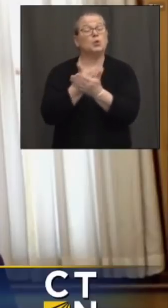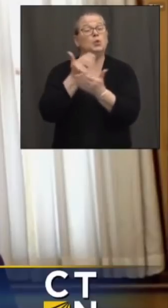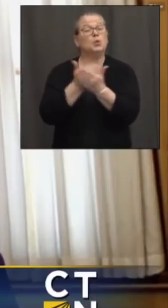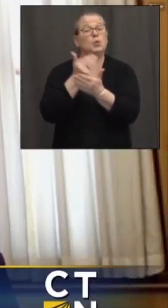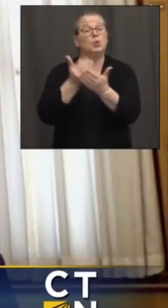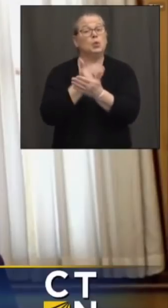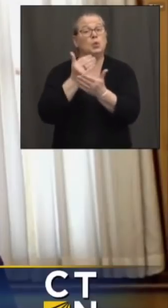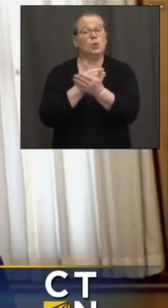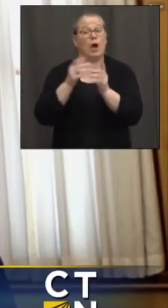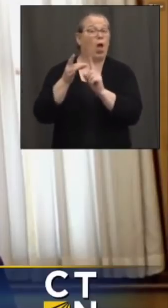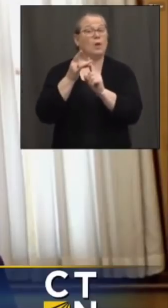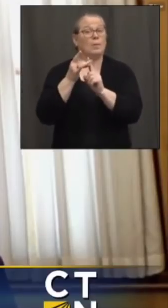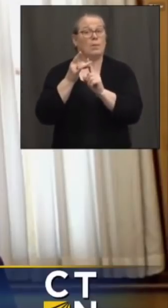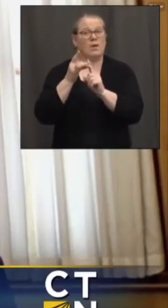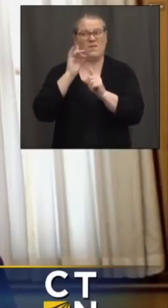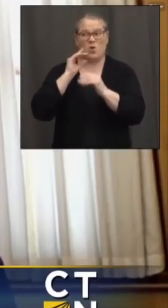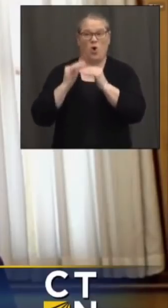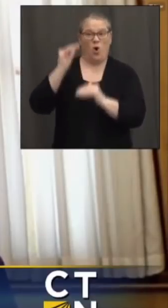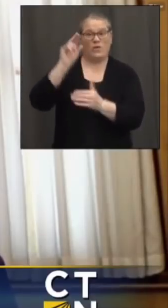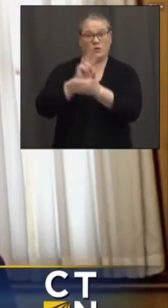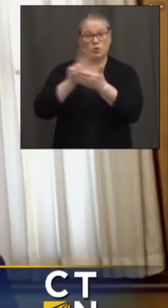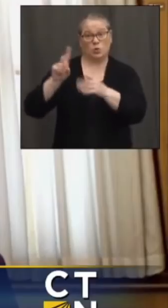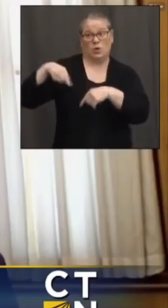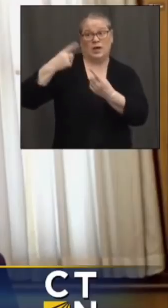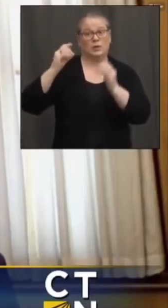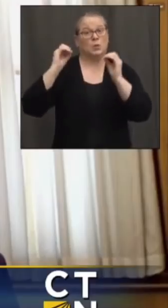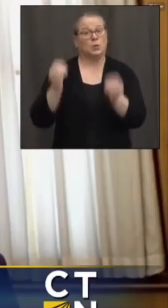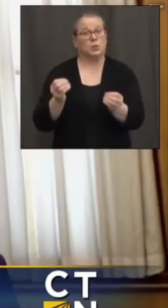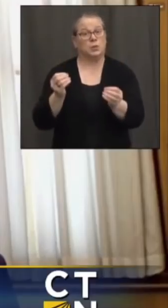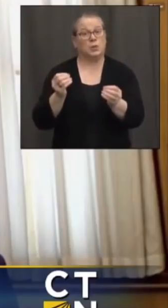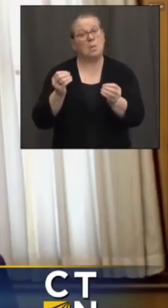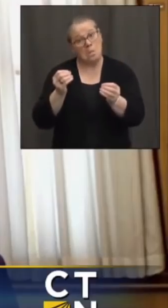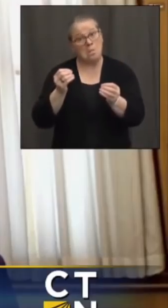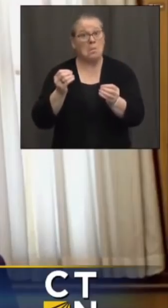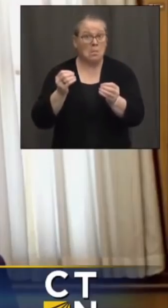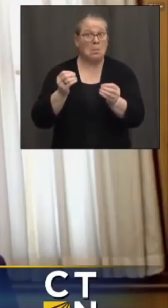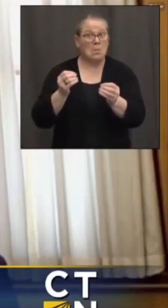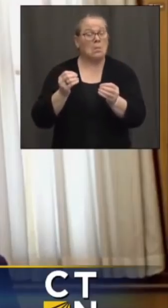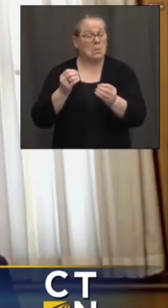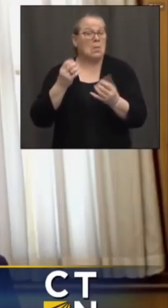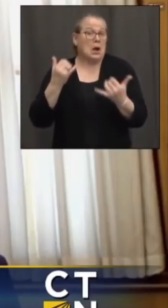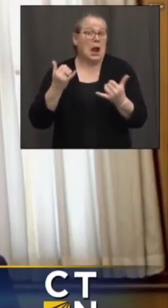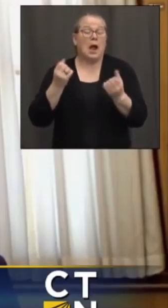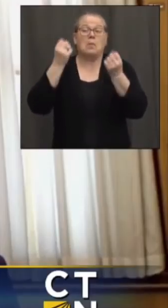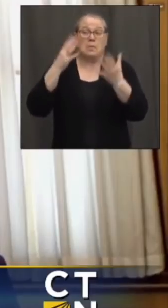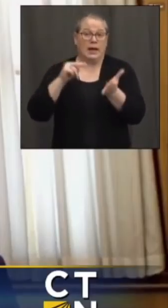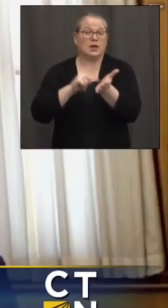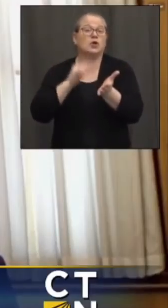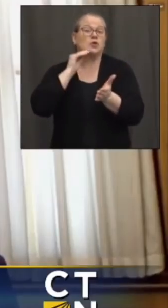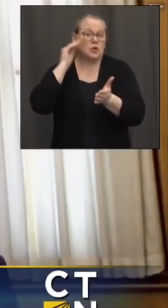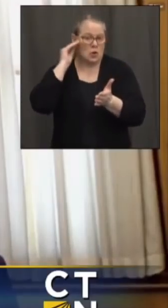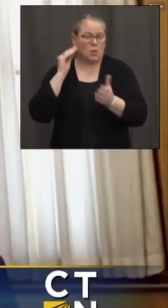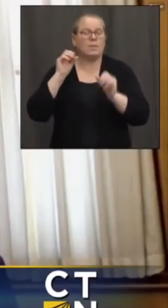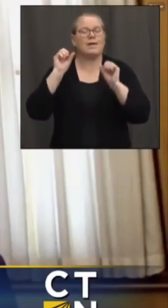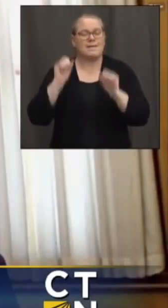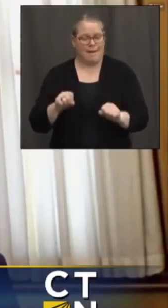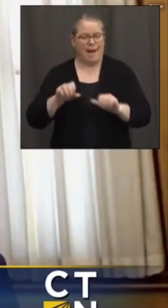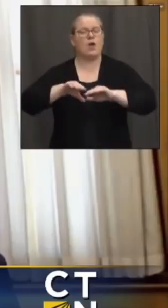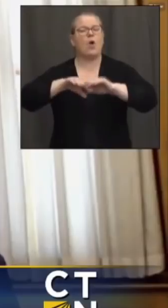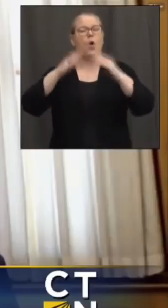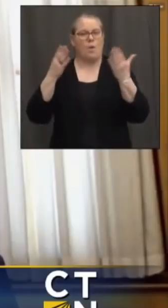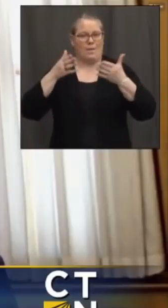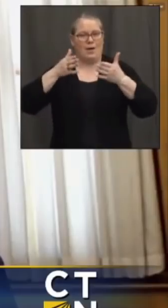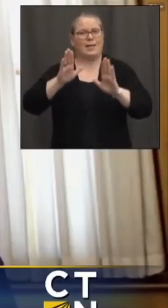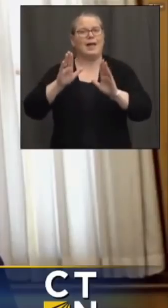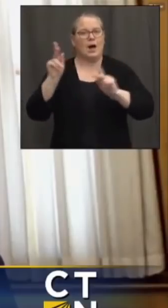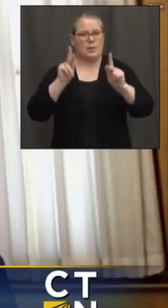weeks has gotten to be a very high percentage of the total, that many nursing homes now are in fact able to resume